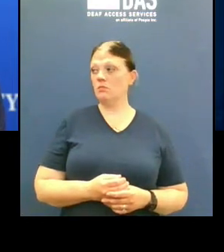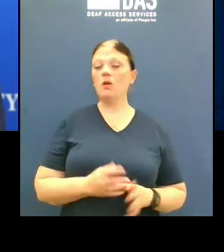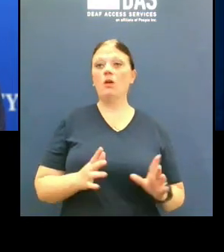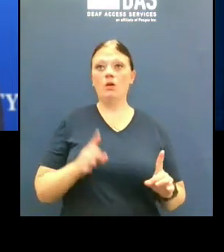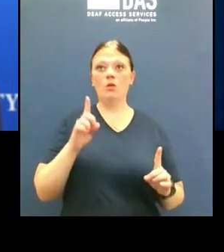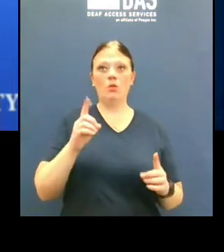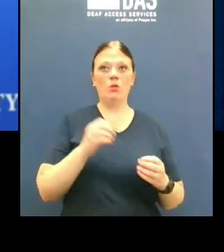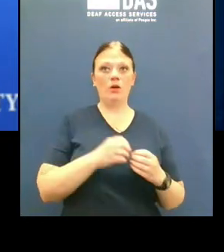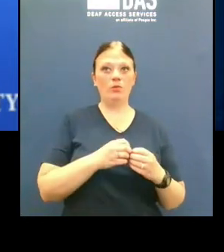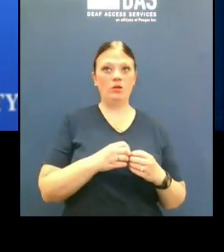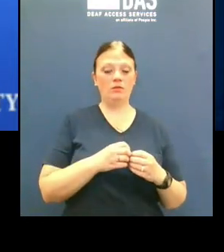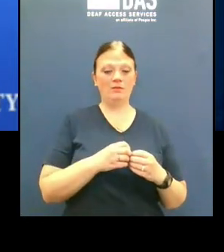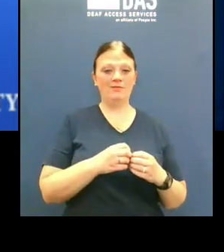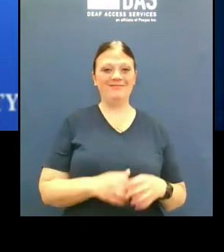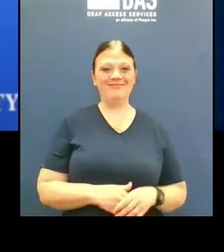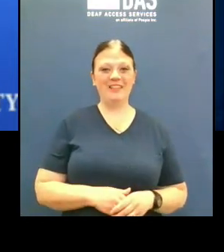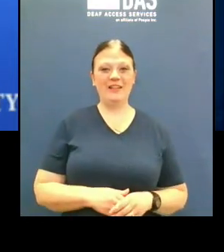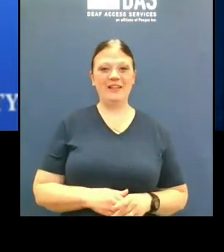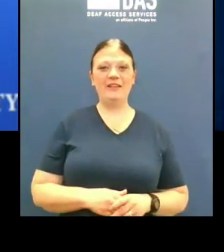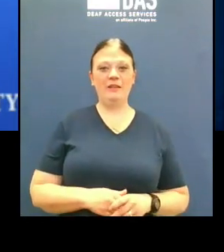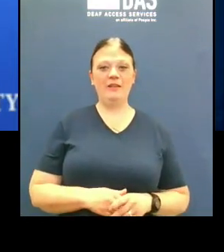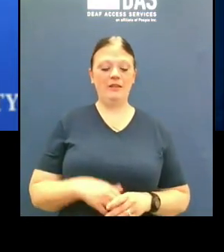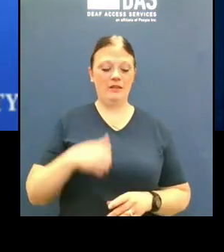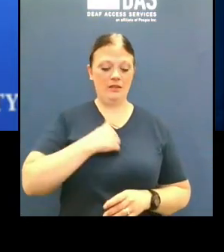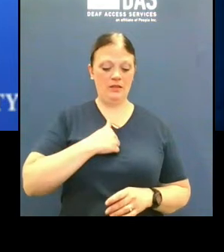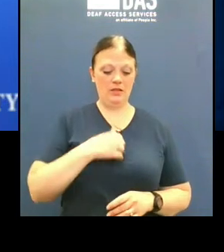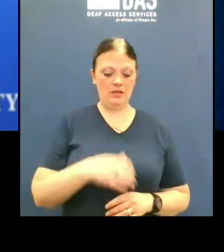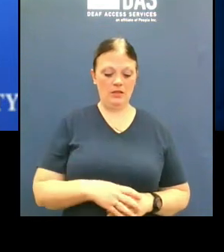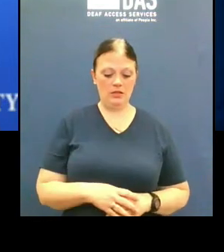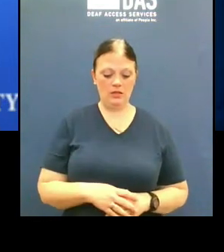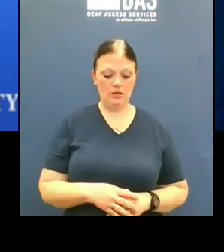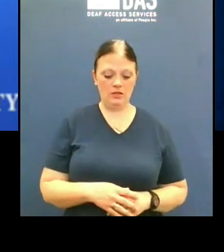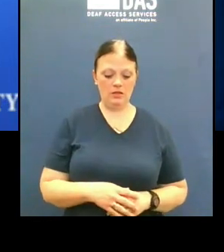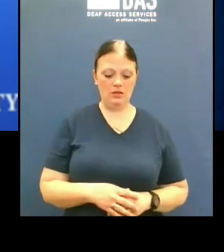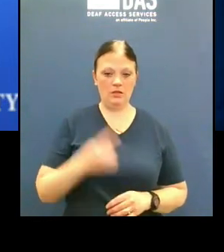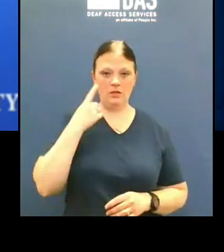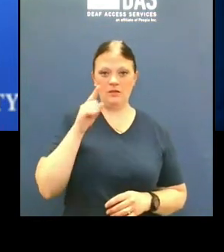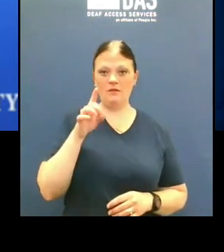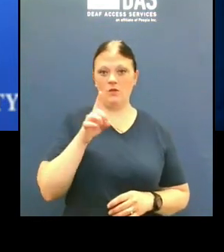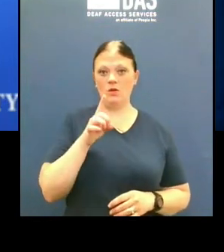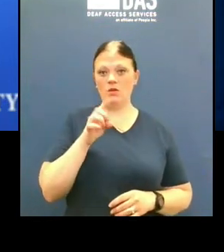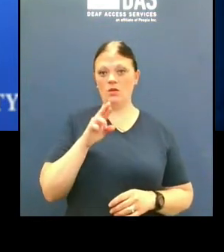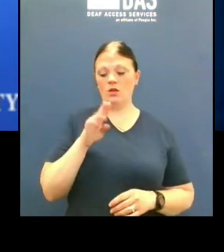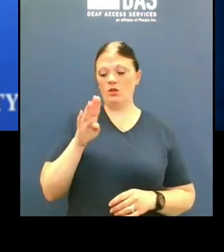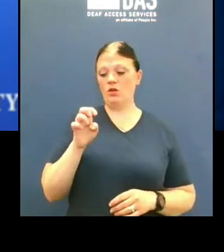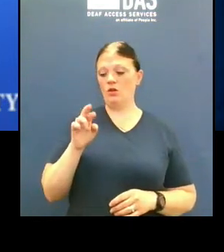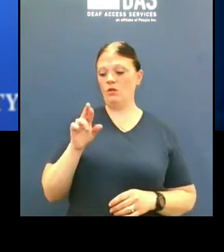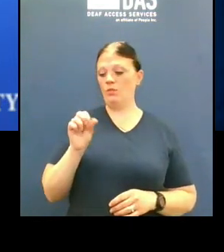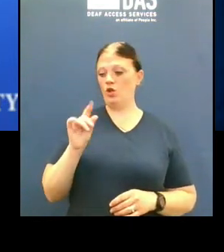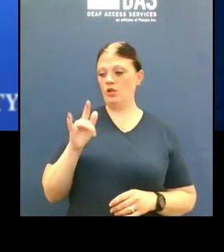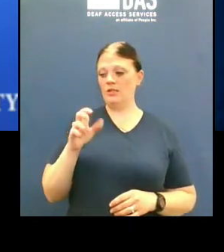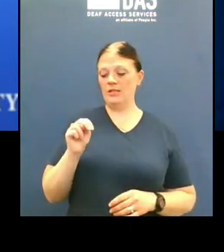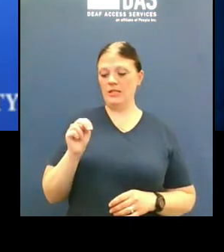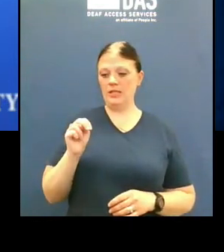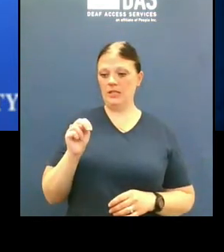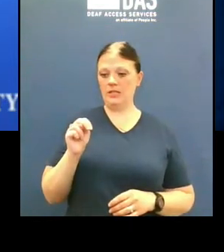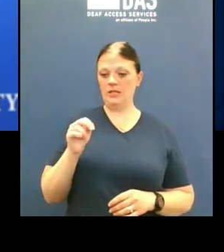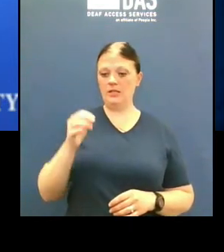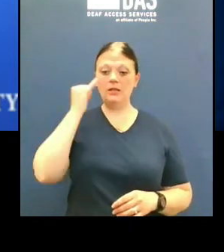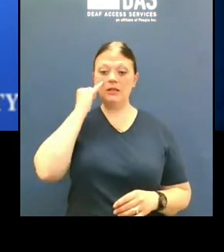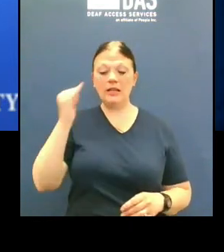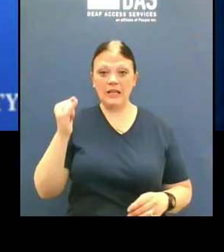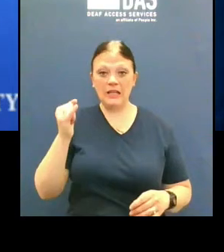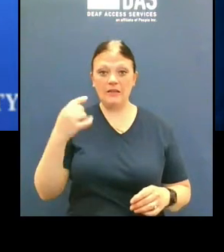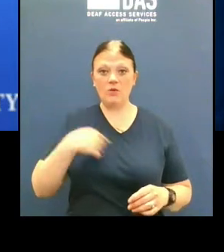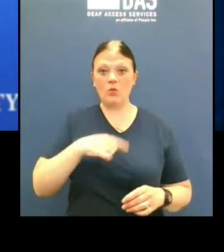Yeah, one more question. Sure. One more question. Sorry. This one's for Dr. Burstein. If we do